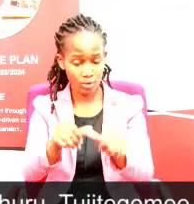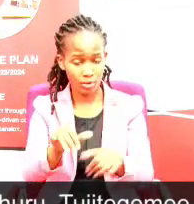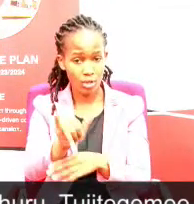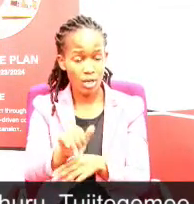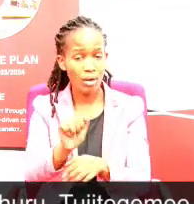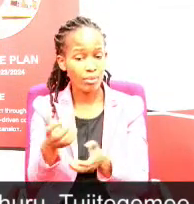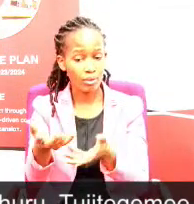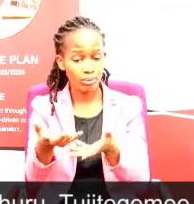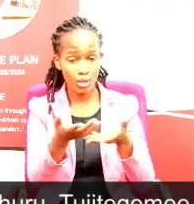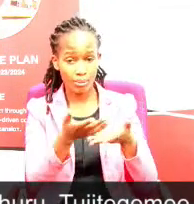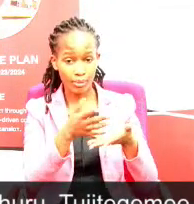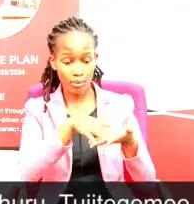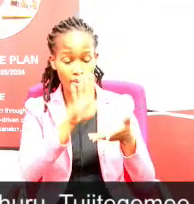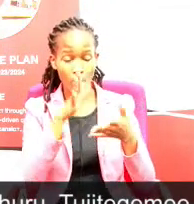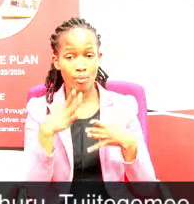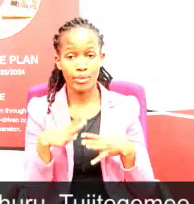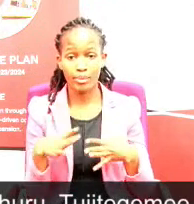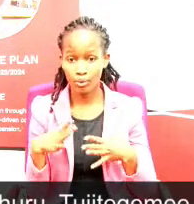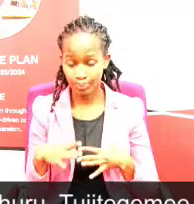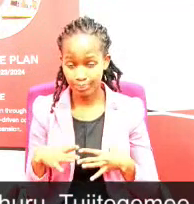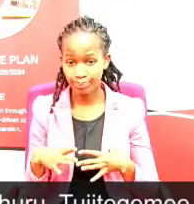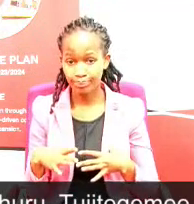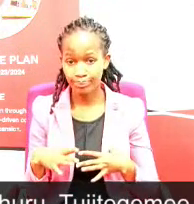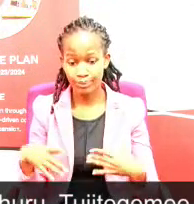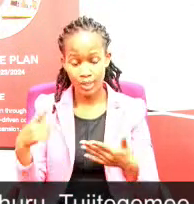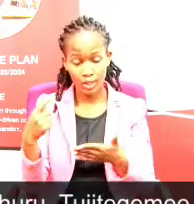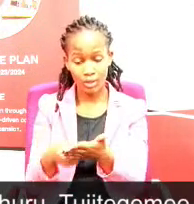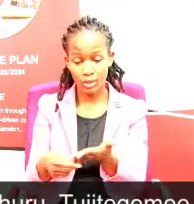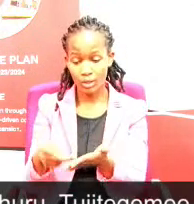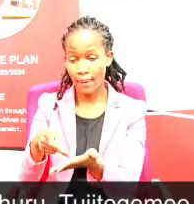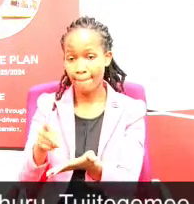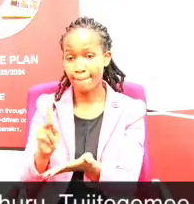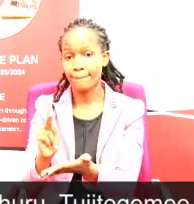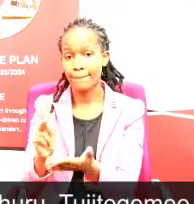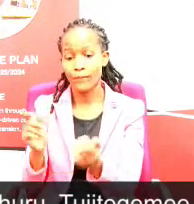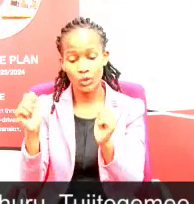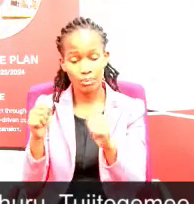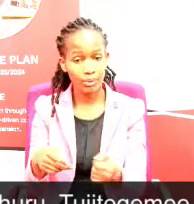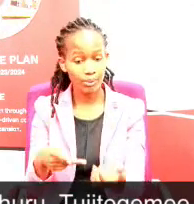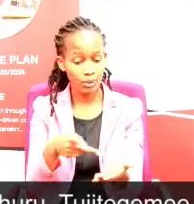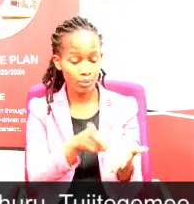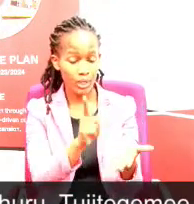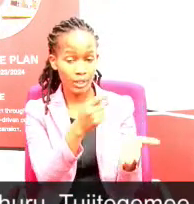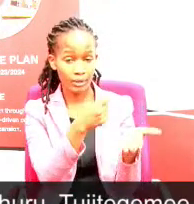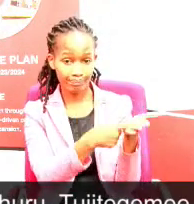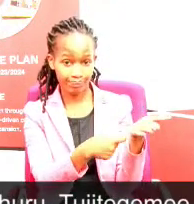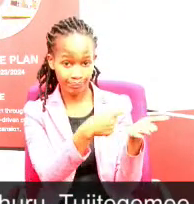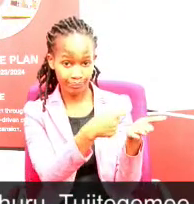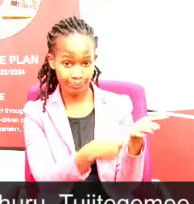that we bring in more people to be able to pay taxes.